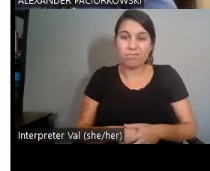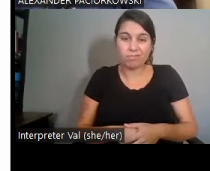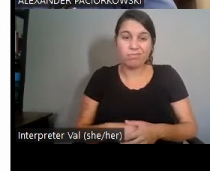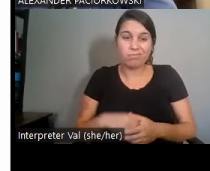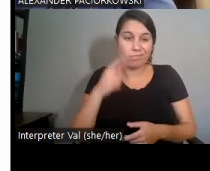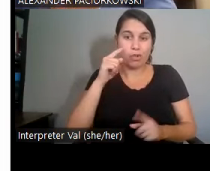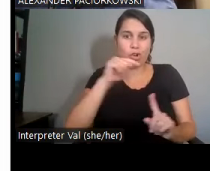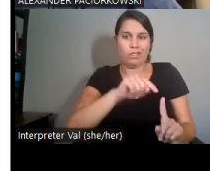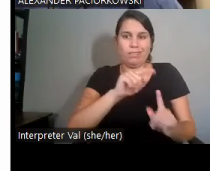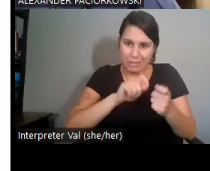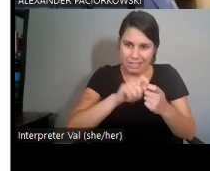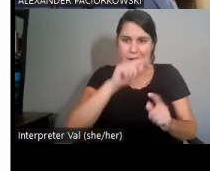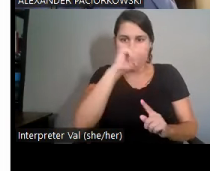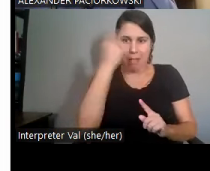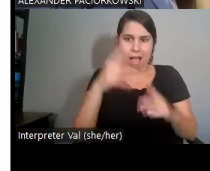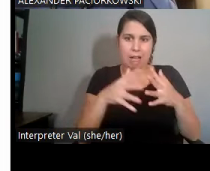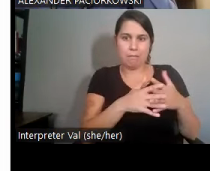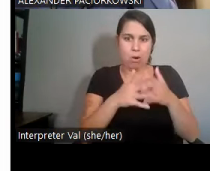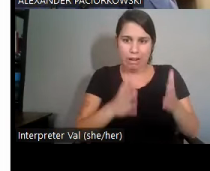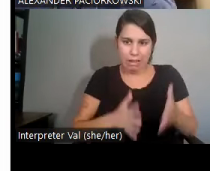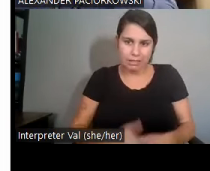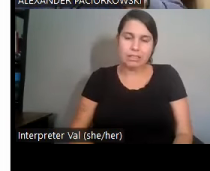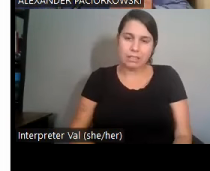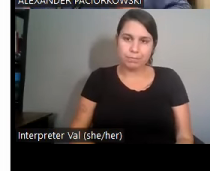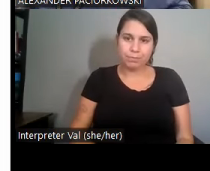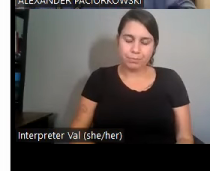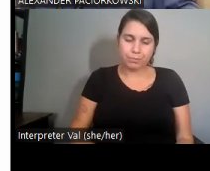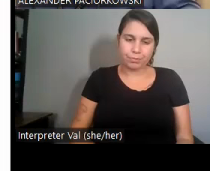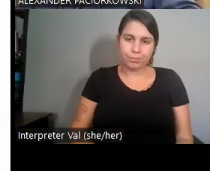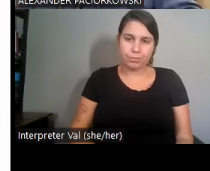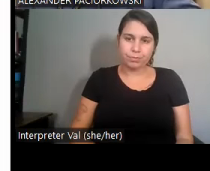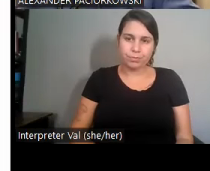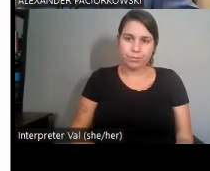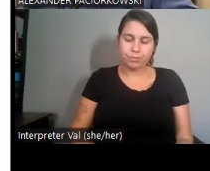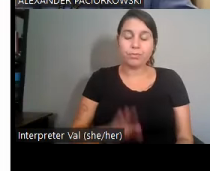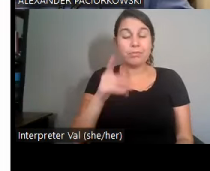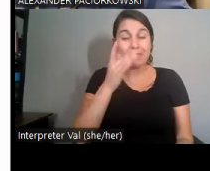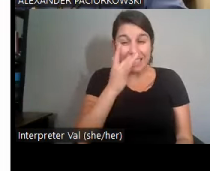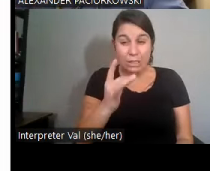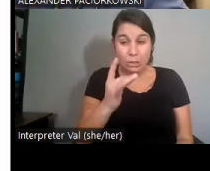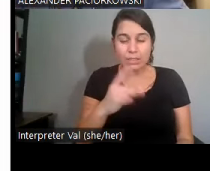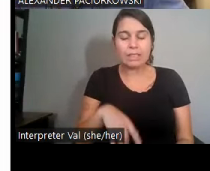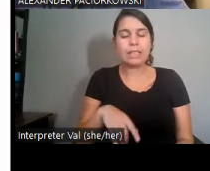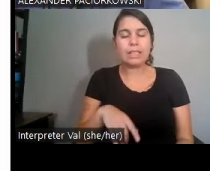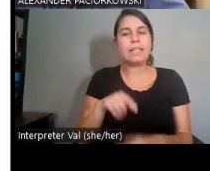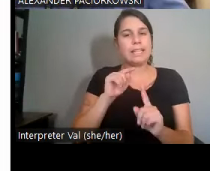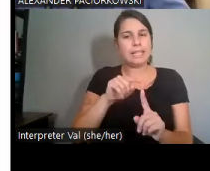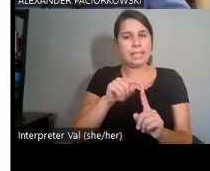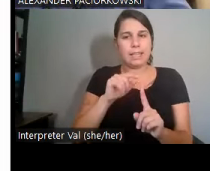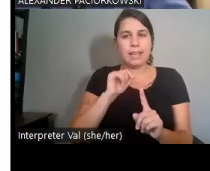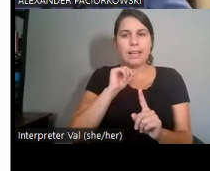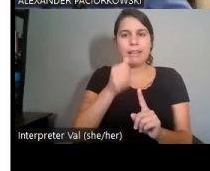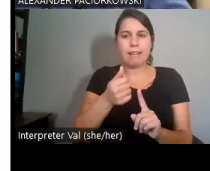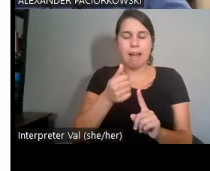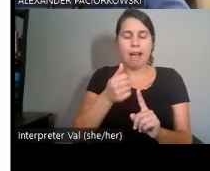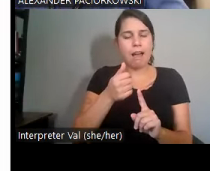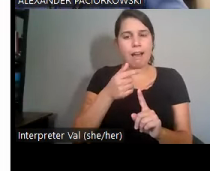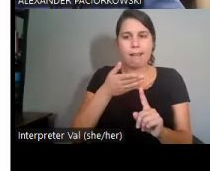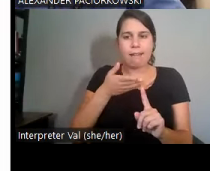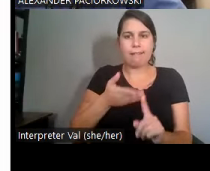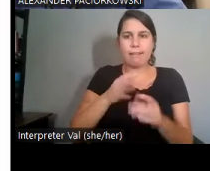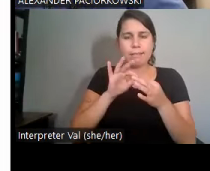Black Americans. What was interesting beyond that was that did not appear to be reflected in full-time employment to